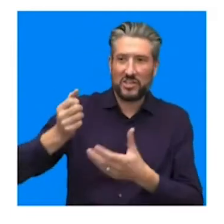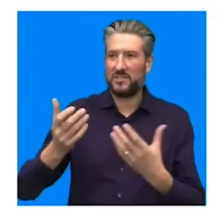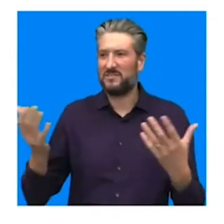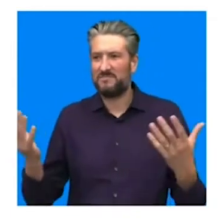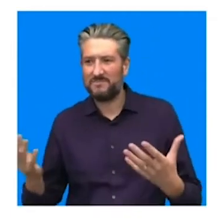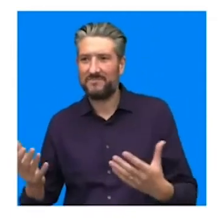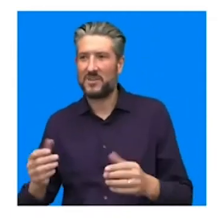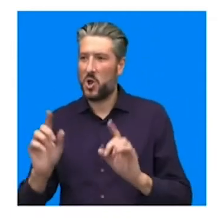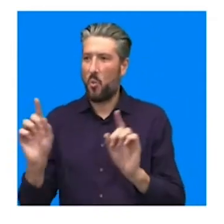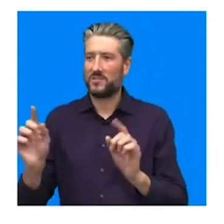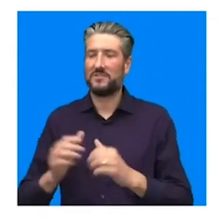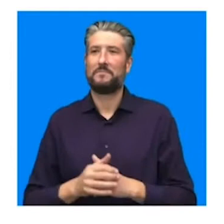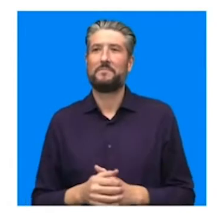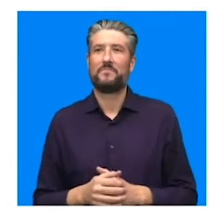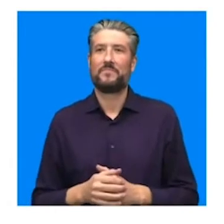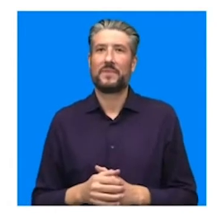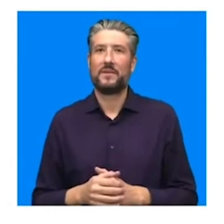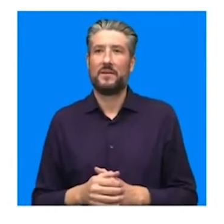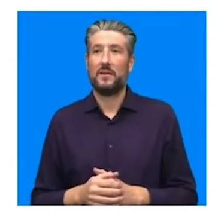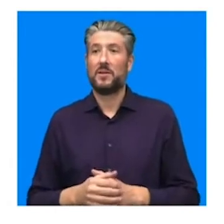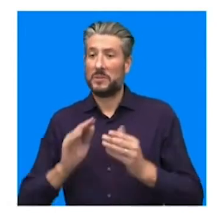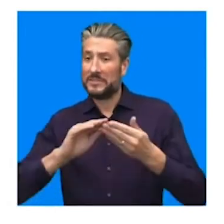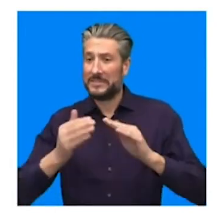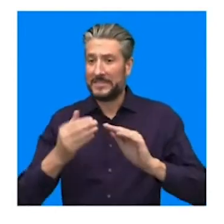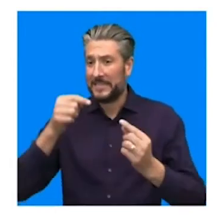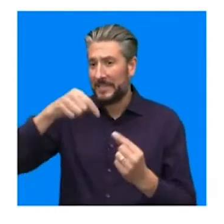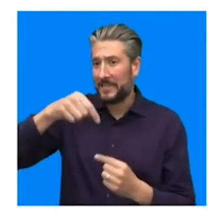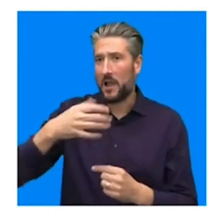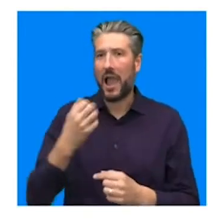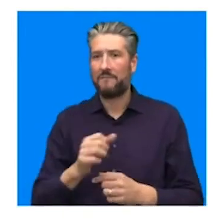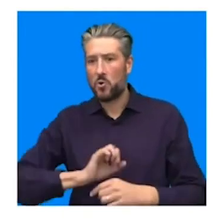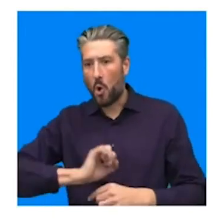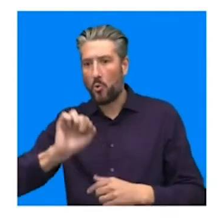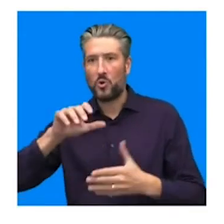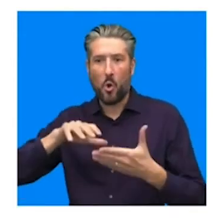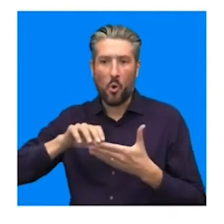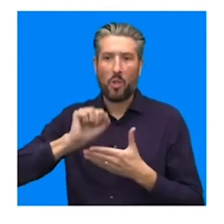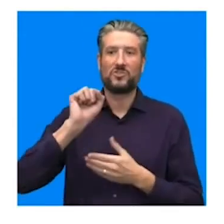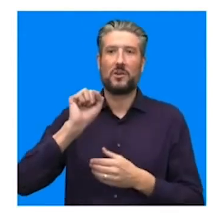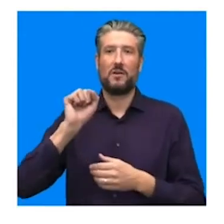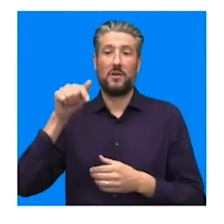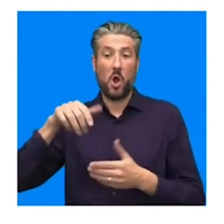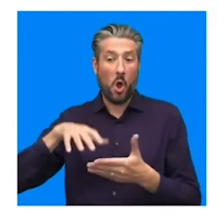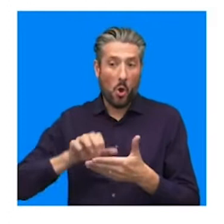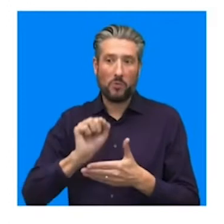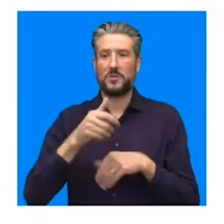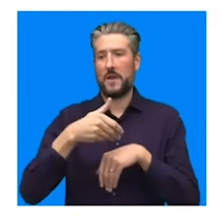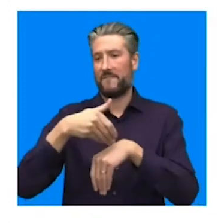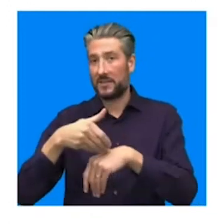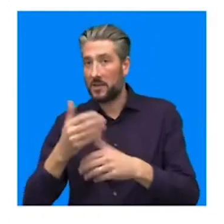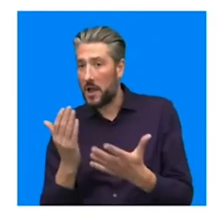accessibility? We think a city's culture plays an enormous determining role in how good it is at being both inclusive and smart.